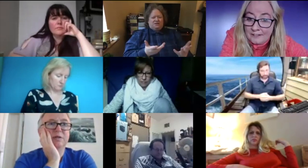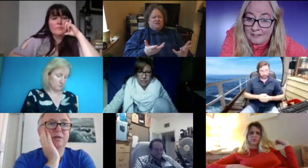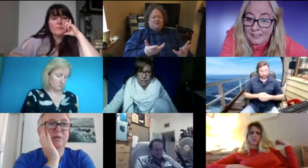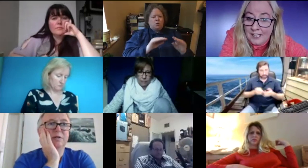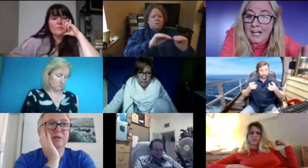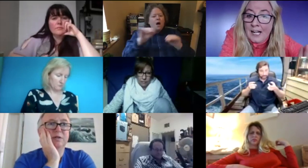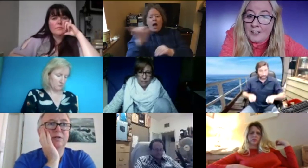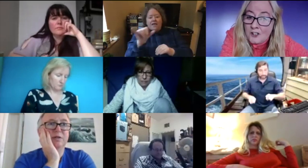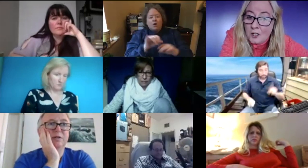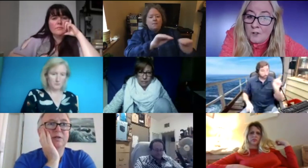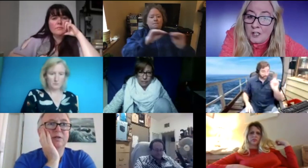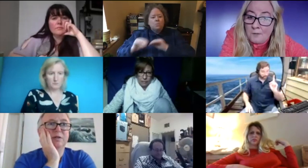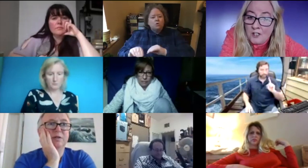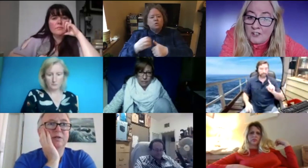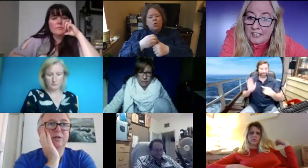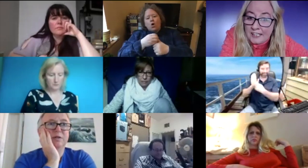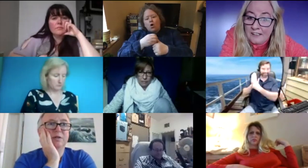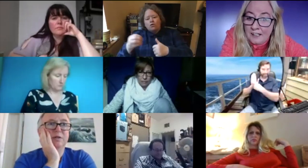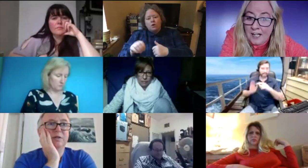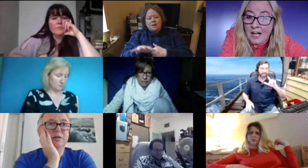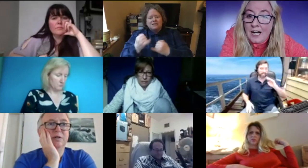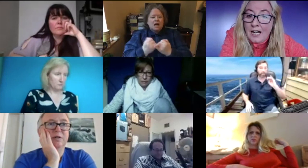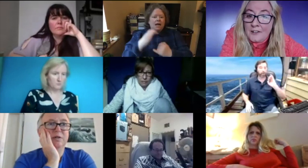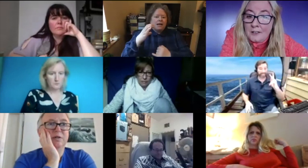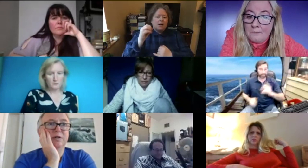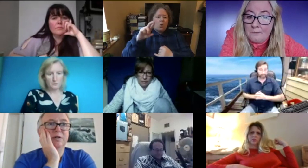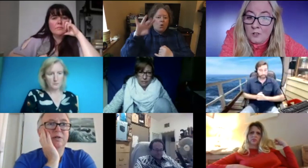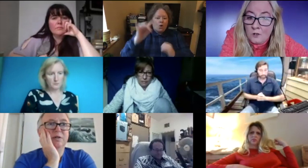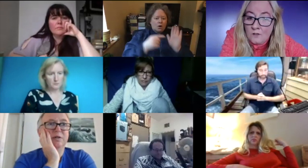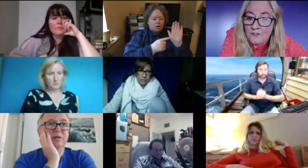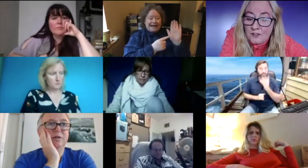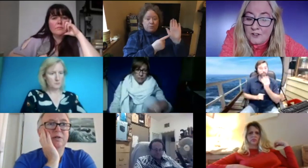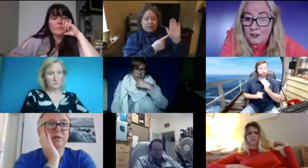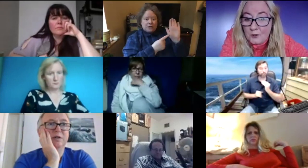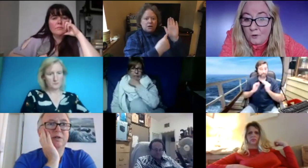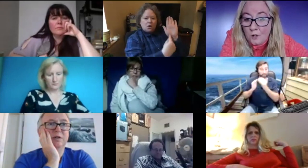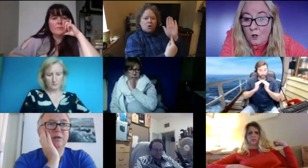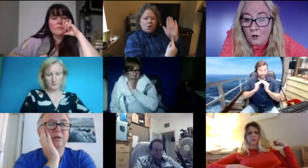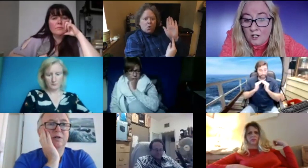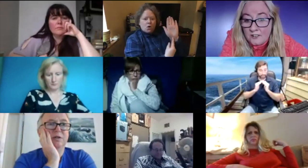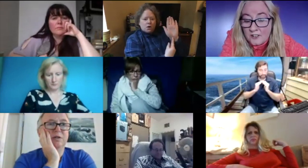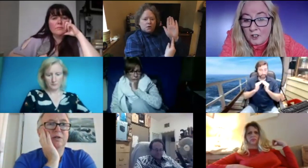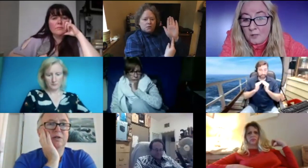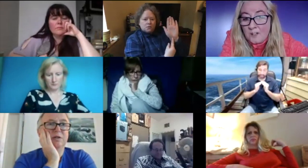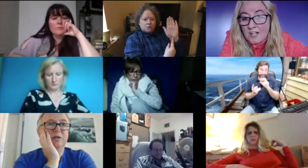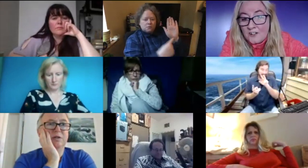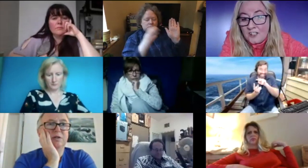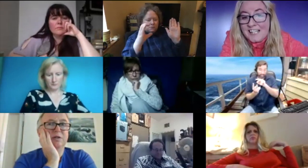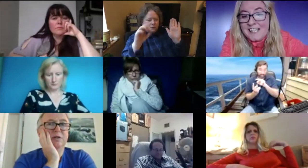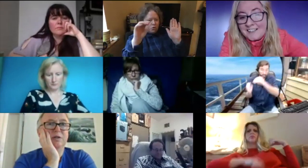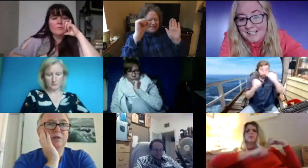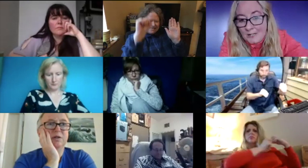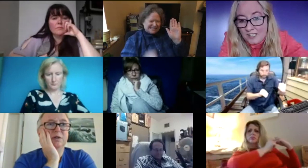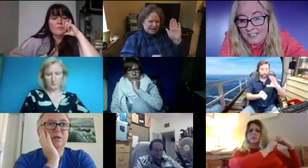Limerick. And the Jewish community either moved to Cork, so they would have gone to